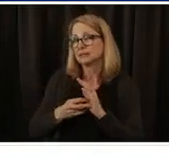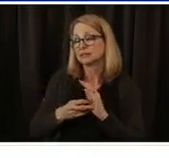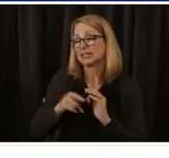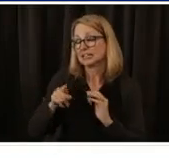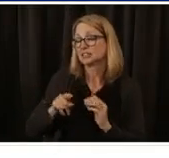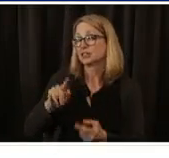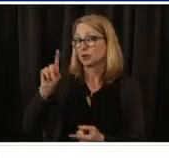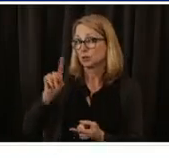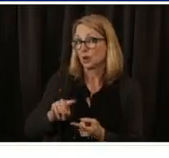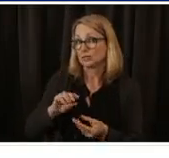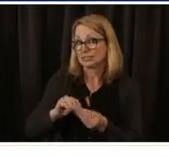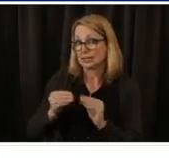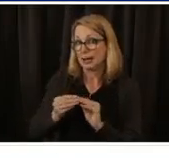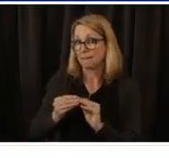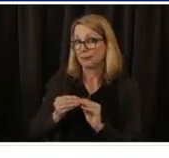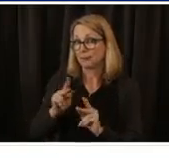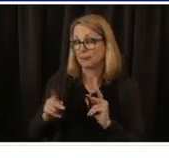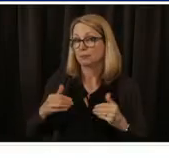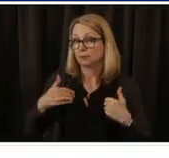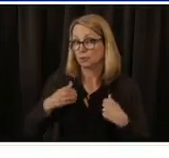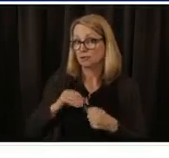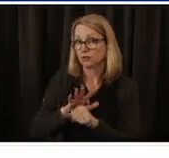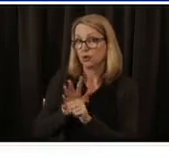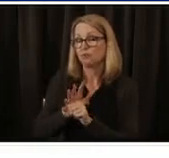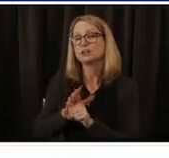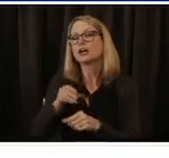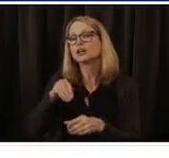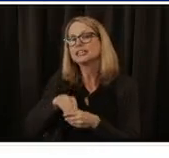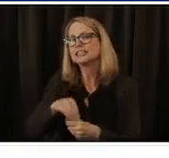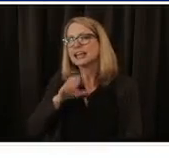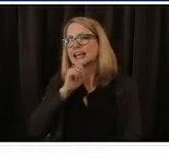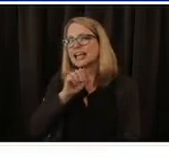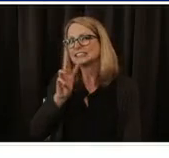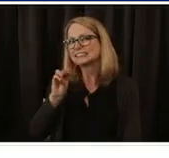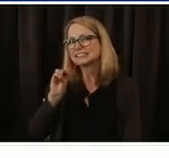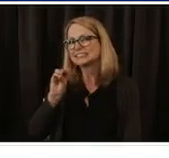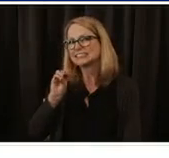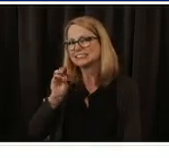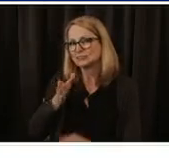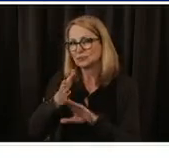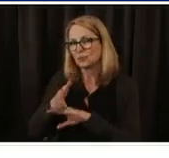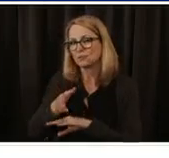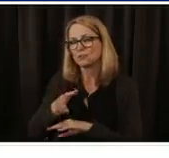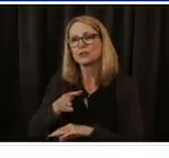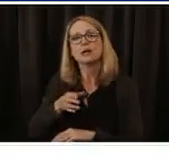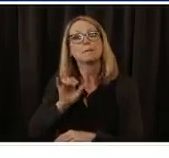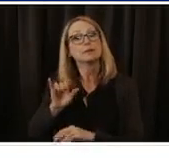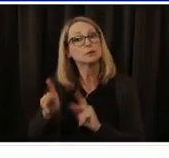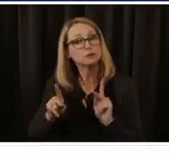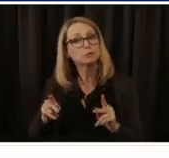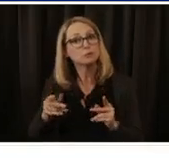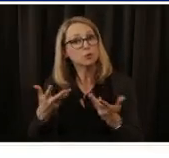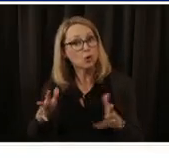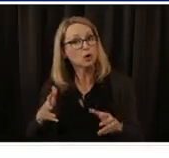now are among those 65 plus year olds, where we have a highly vaccinated population. Next slide.